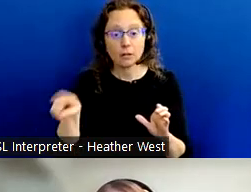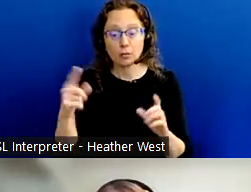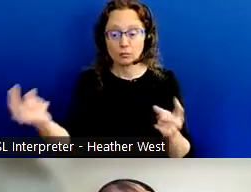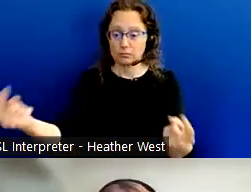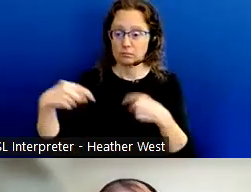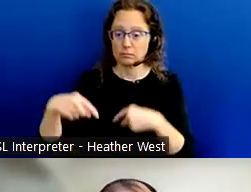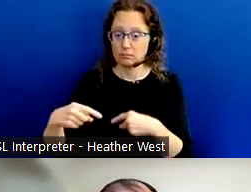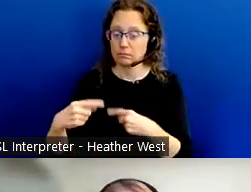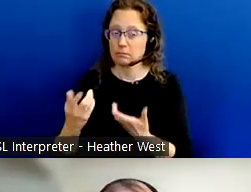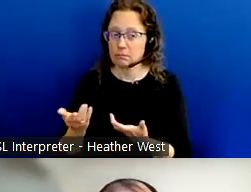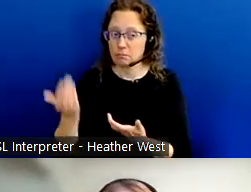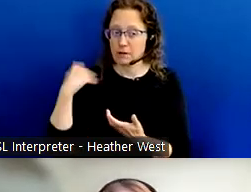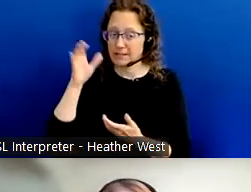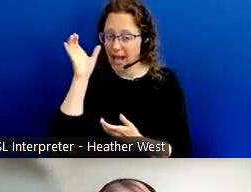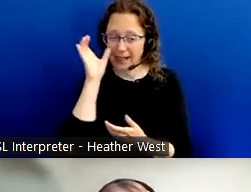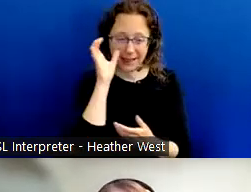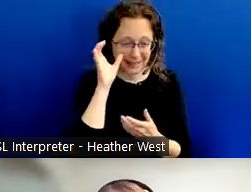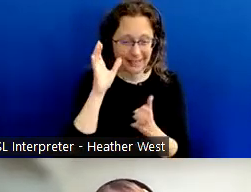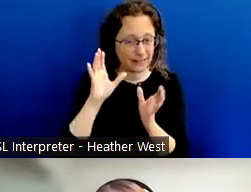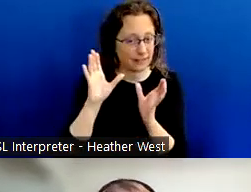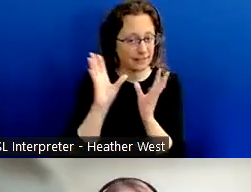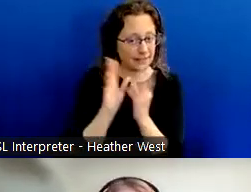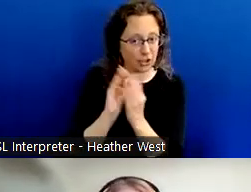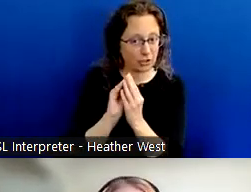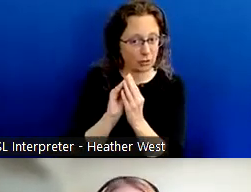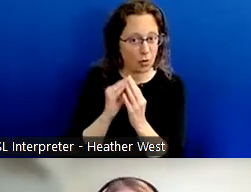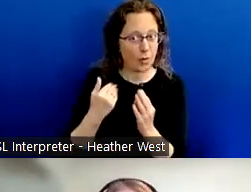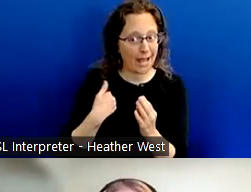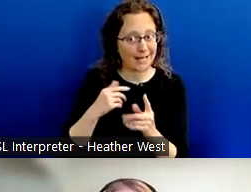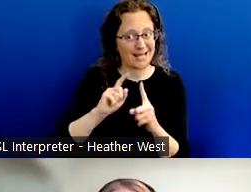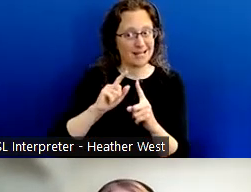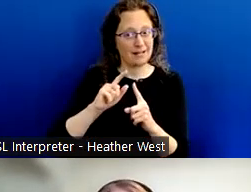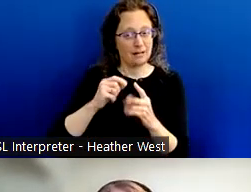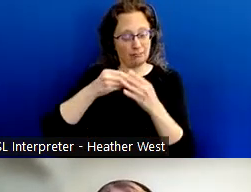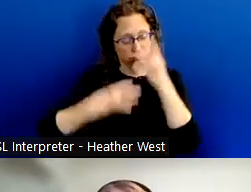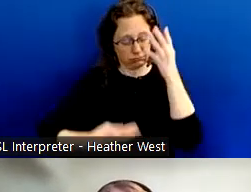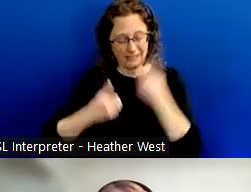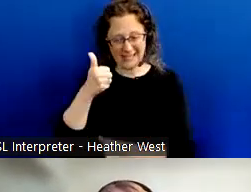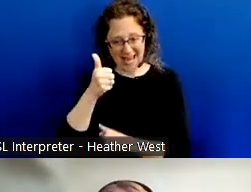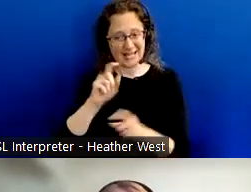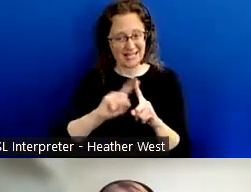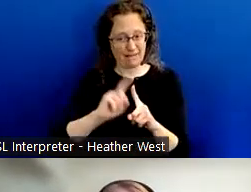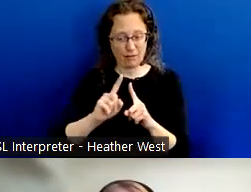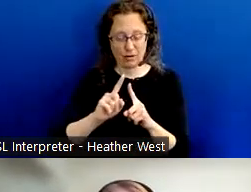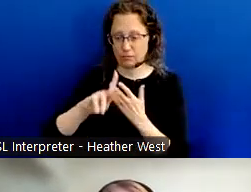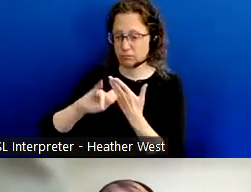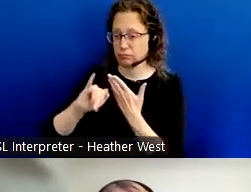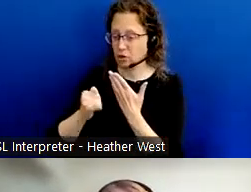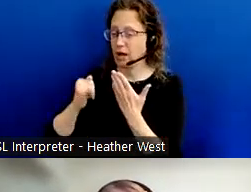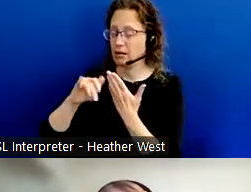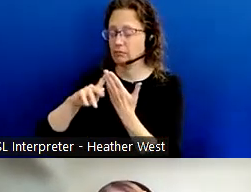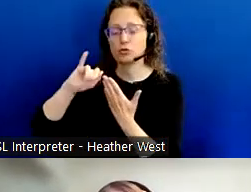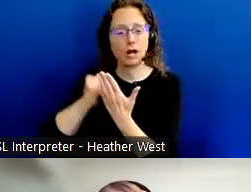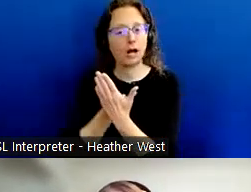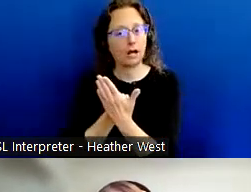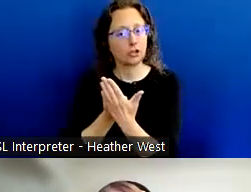last July, we had over 10 different project types. And so for this round of our